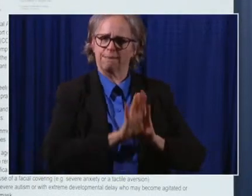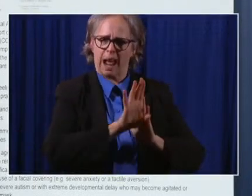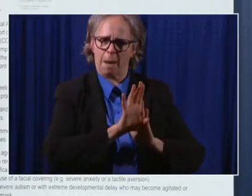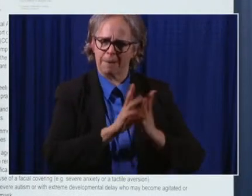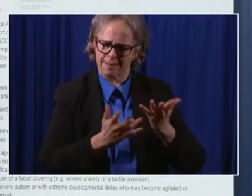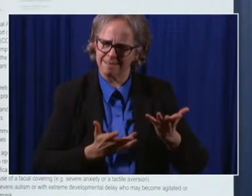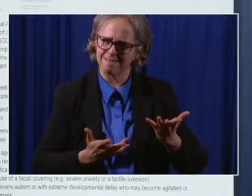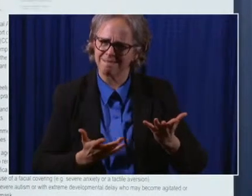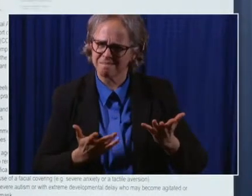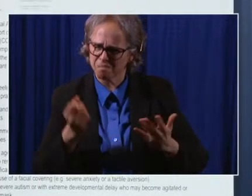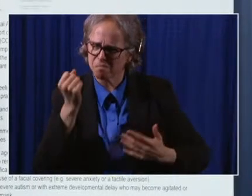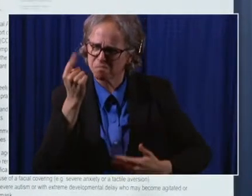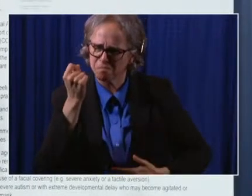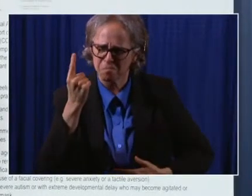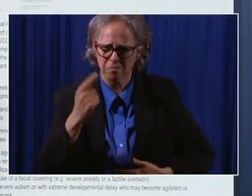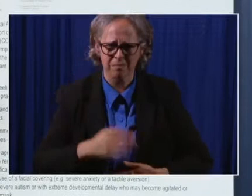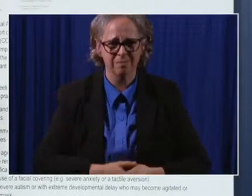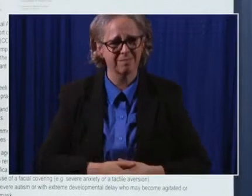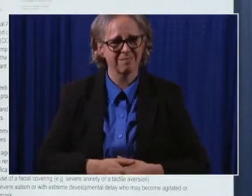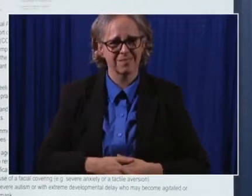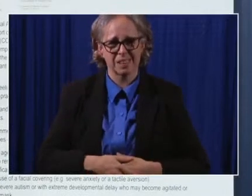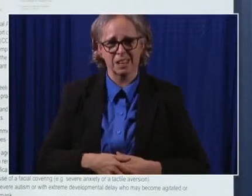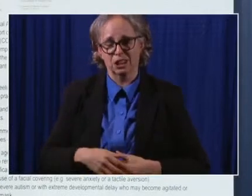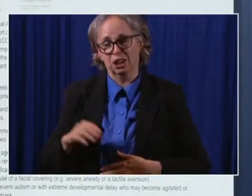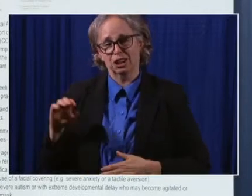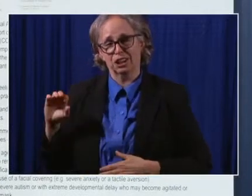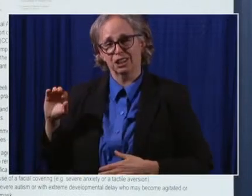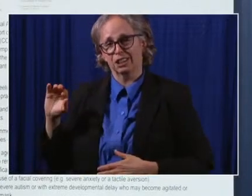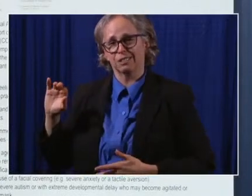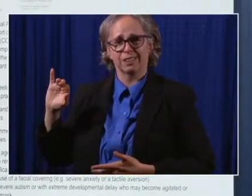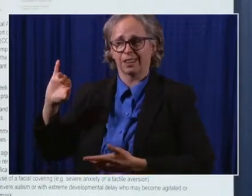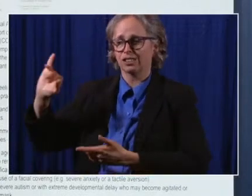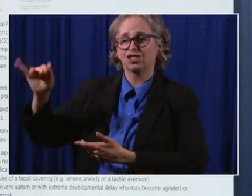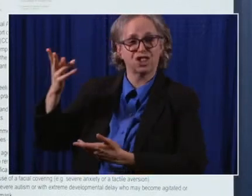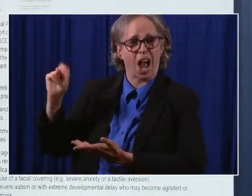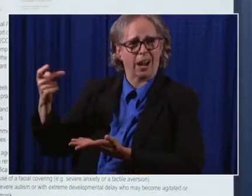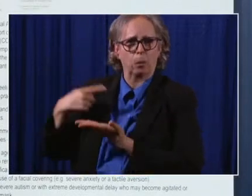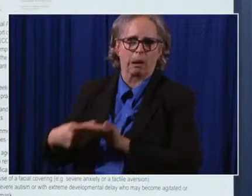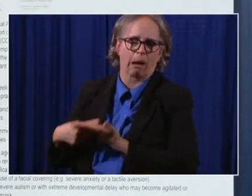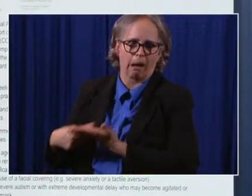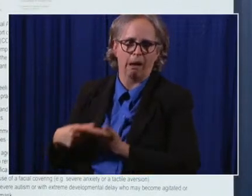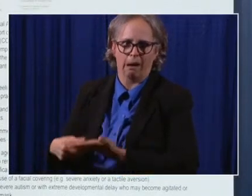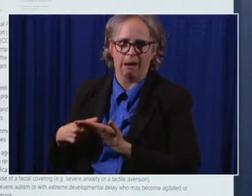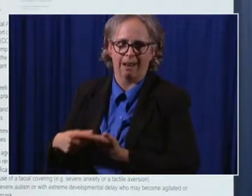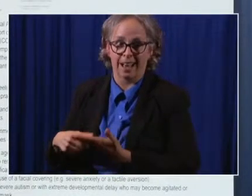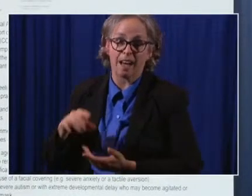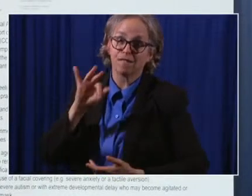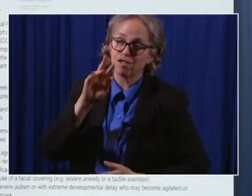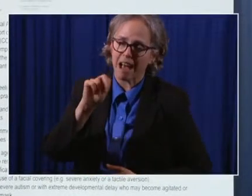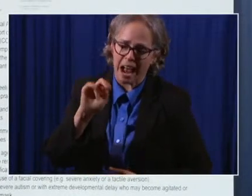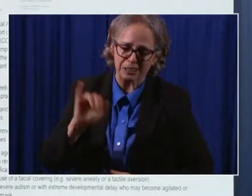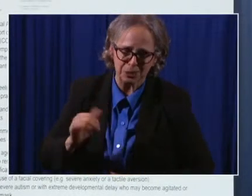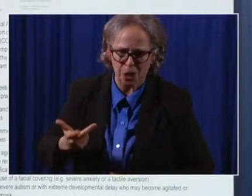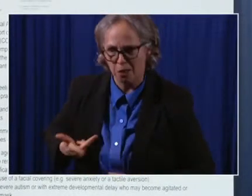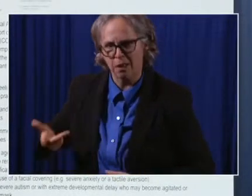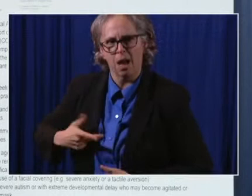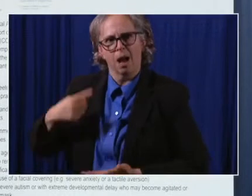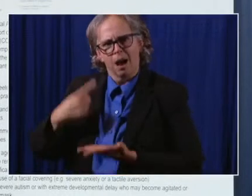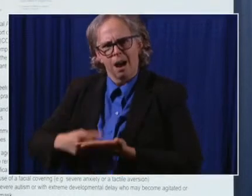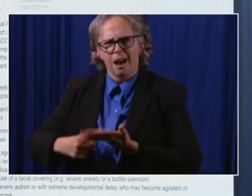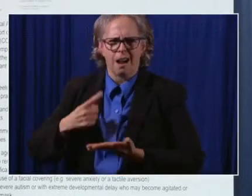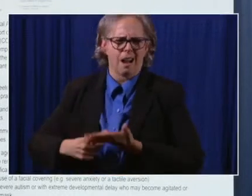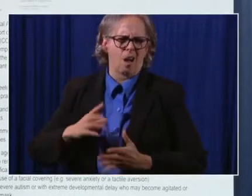list and John and I have talked about this a lot, and Fran and I have talked about it, about all the things that